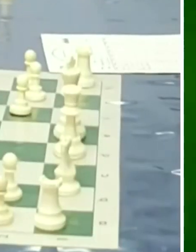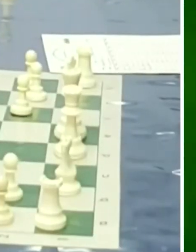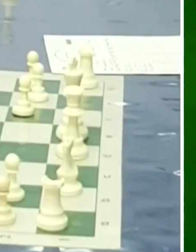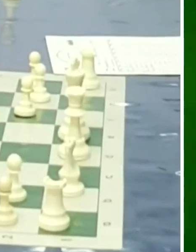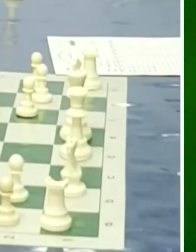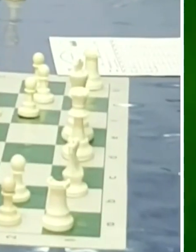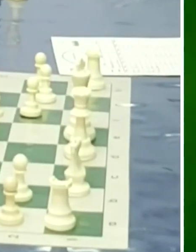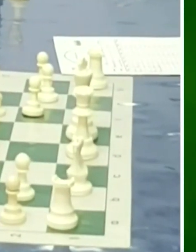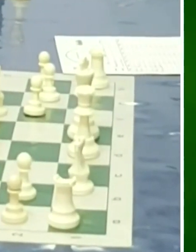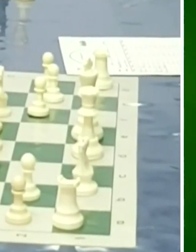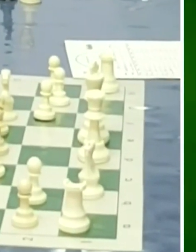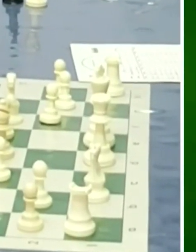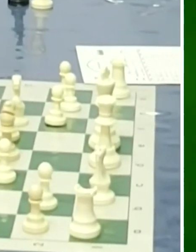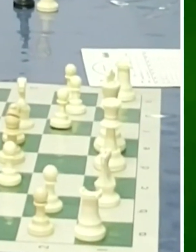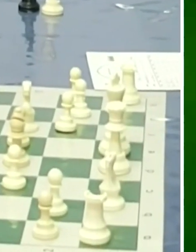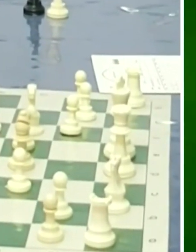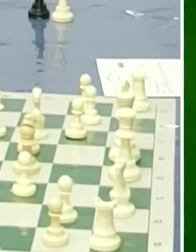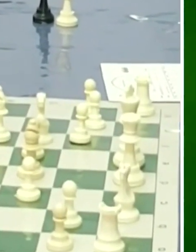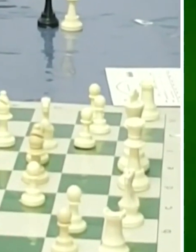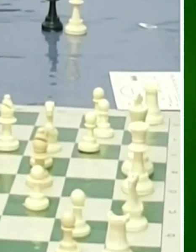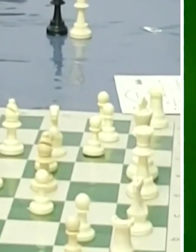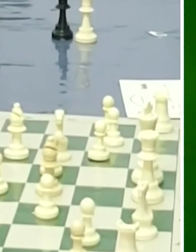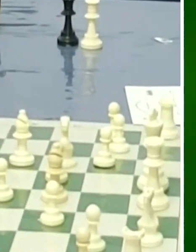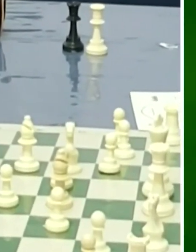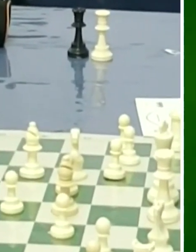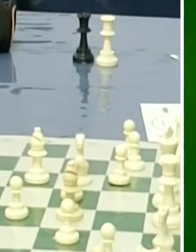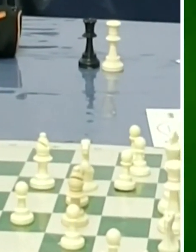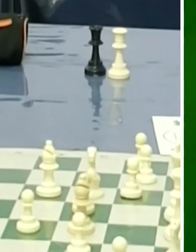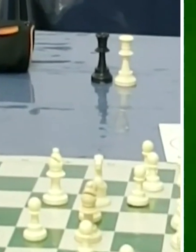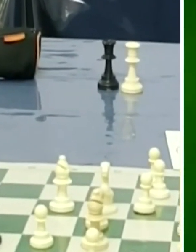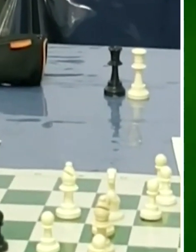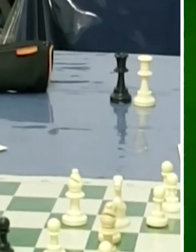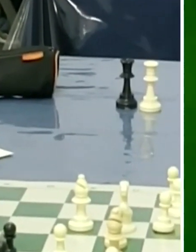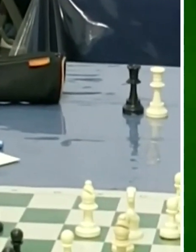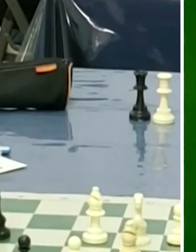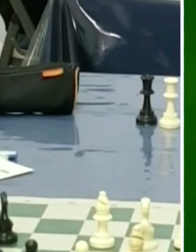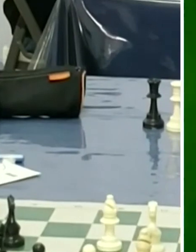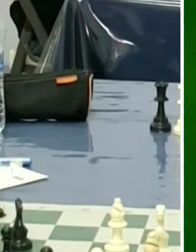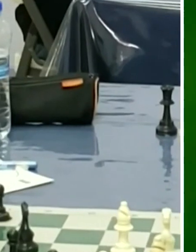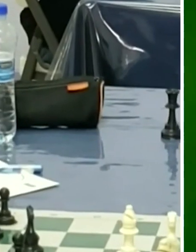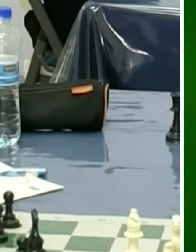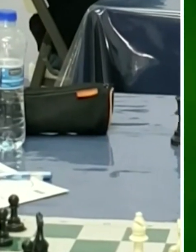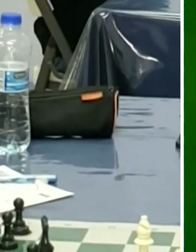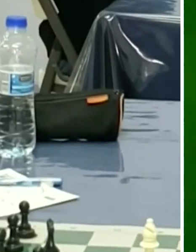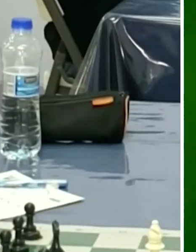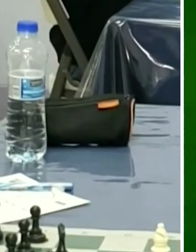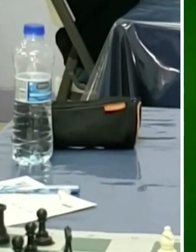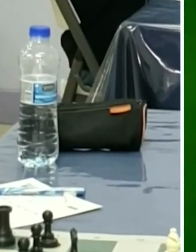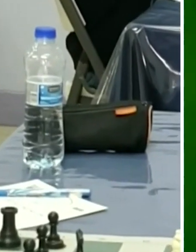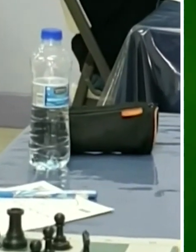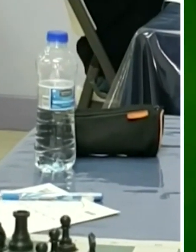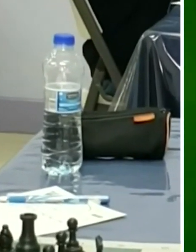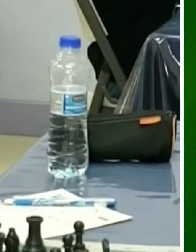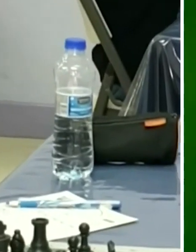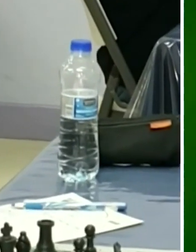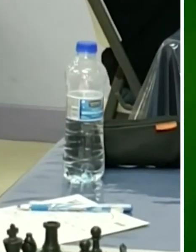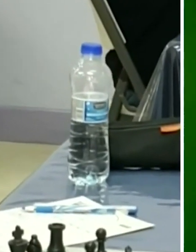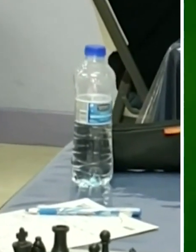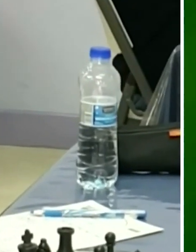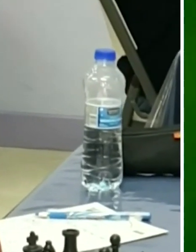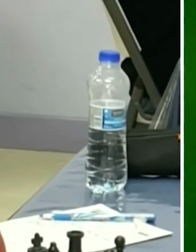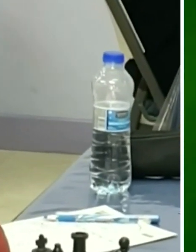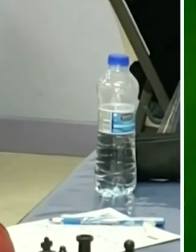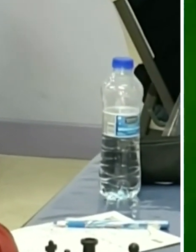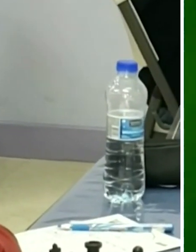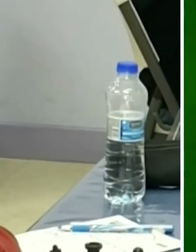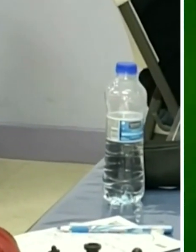August. Wilson, who was seeded at number 4, emerged as the favorite to win the event after defeating second seed Parsons and third